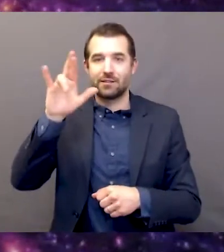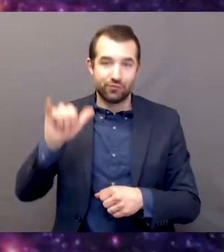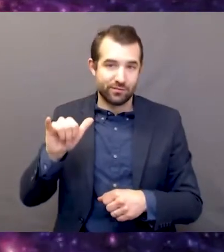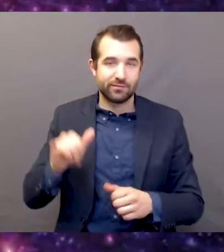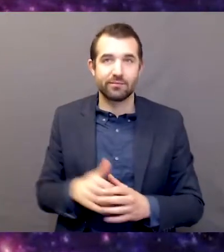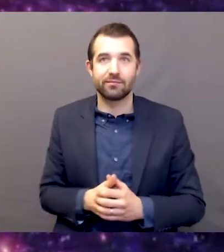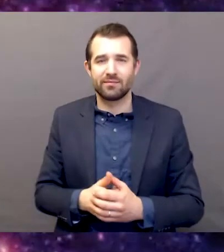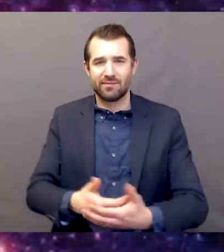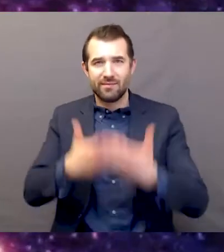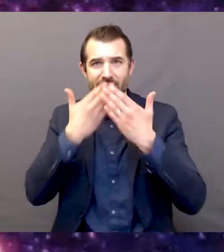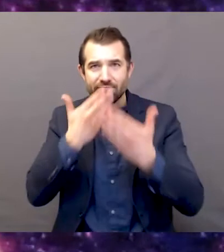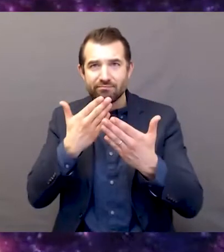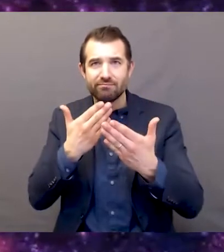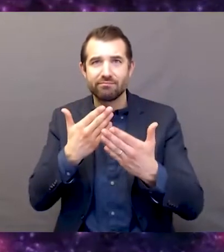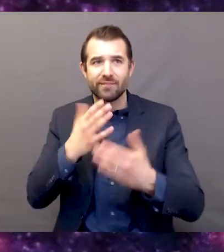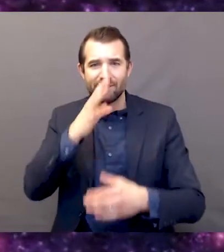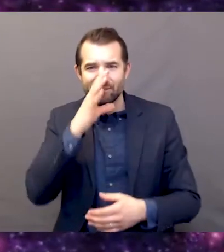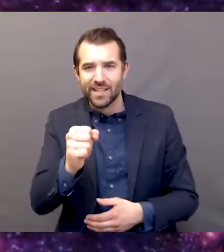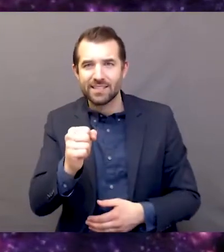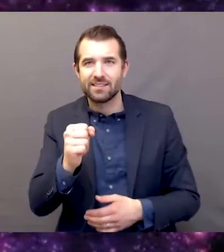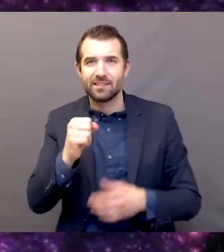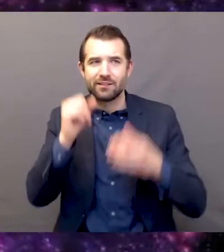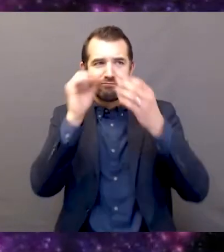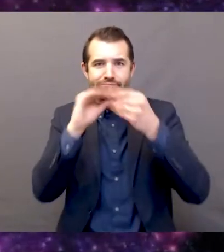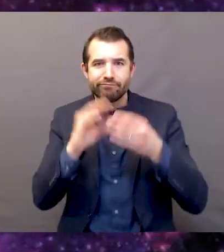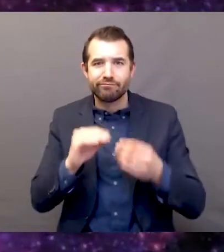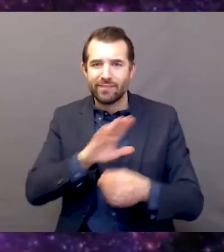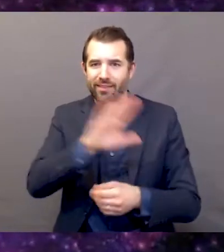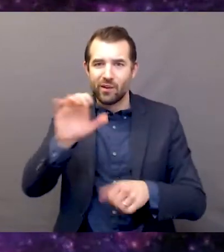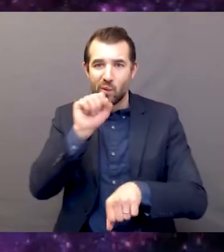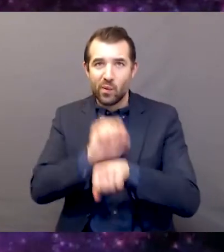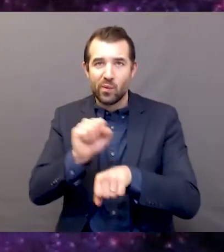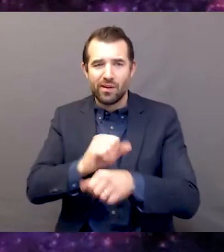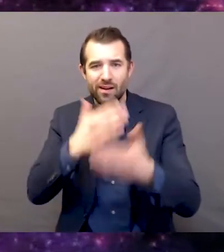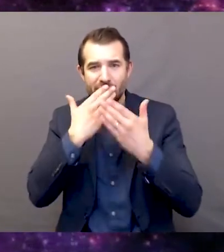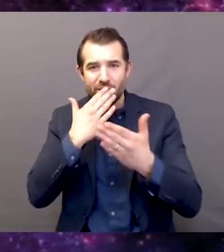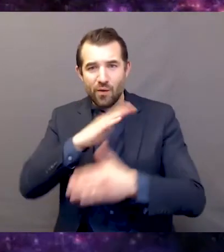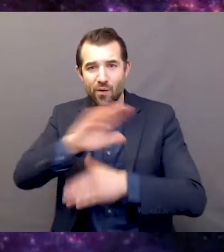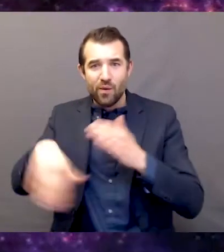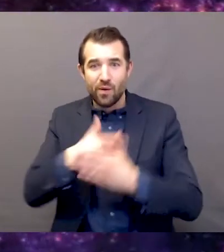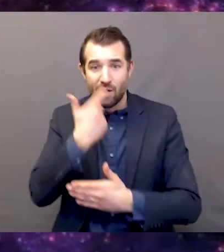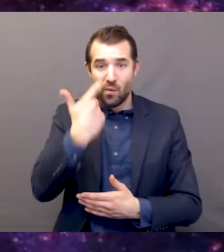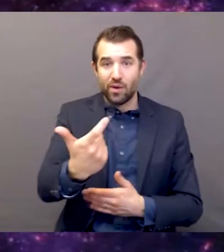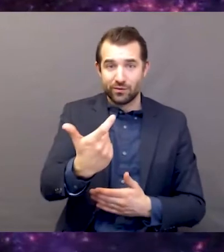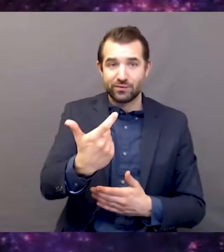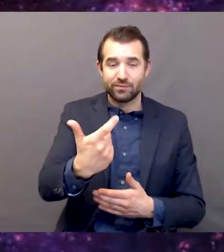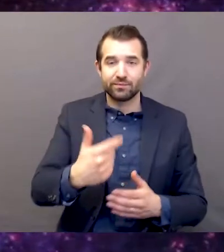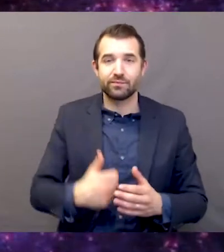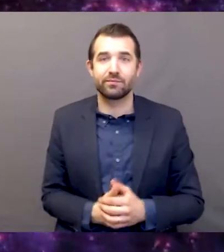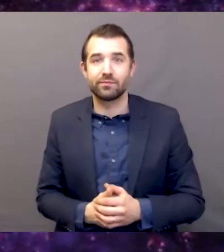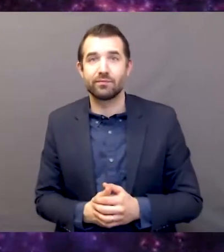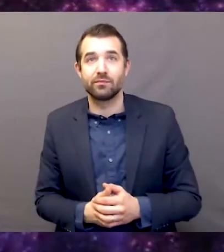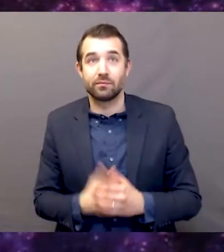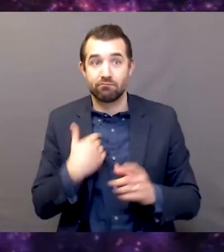Thank you, Dr. Forman, for that fascinating account of an important aspect of your work. I'd like to thank all of our viewers for watching